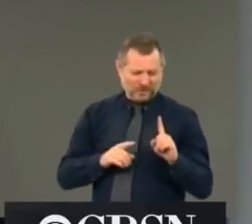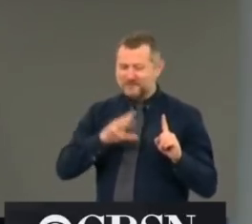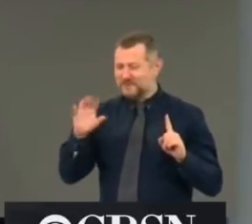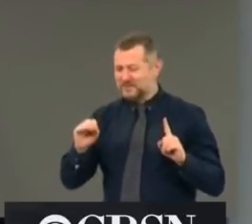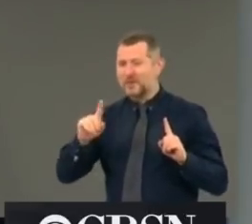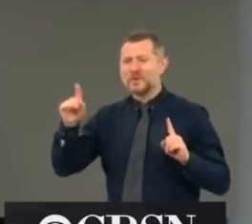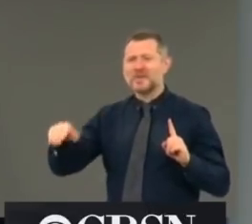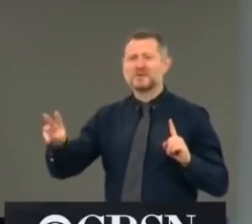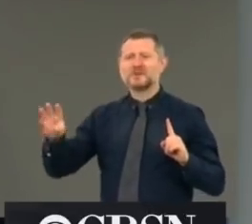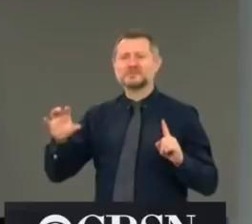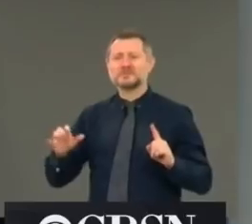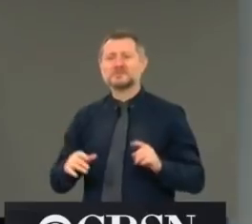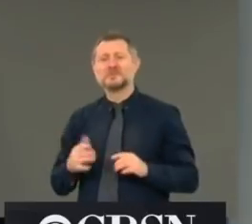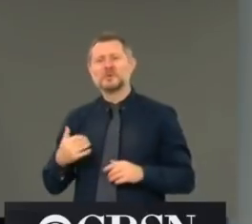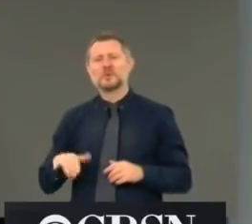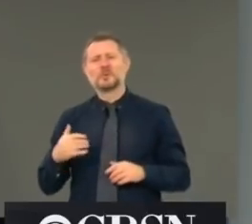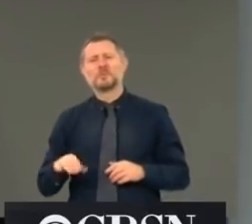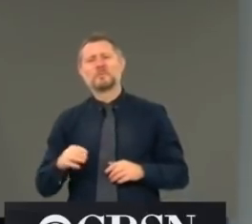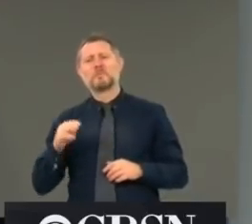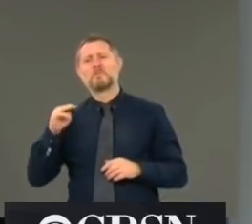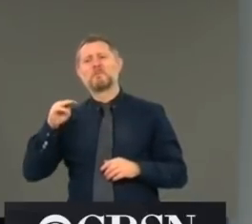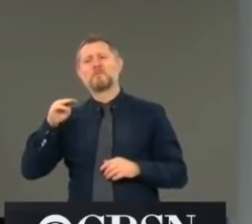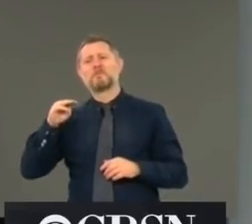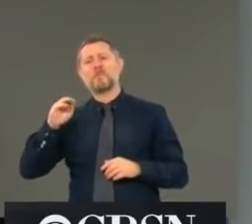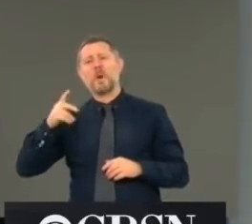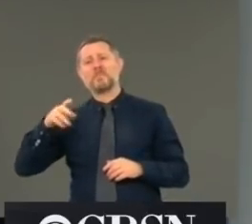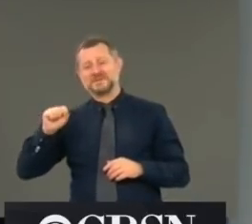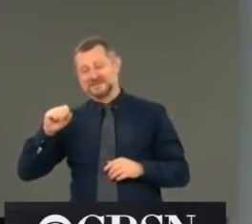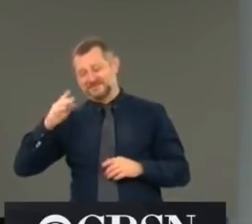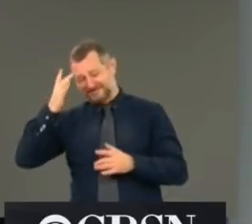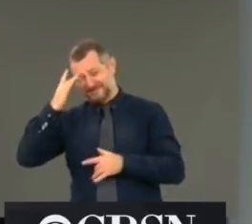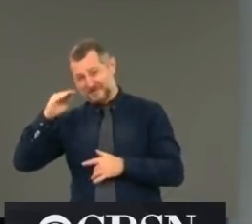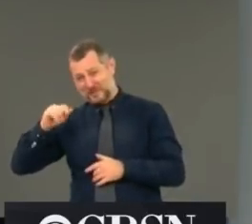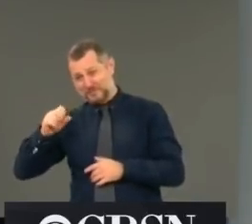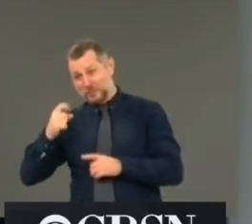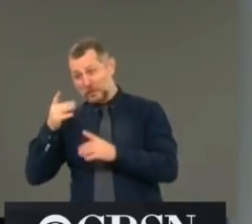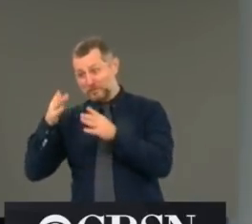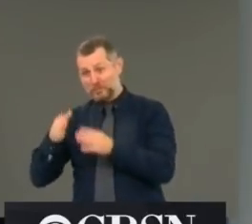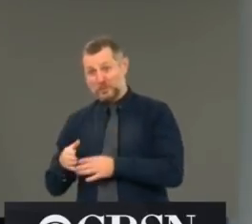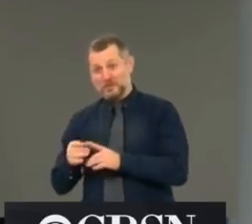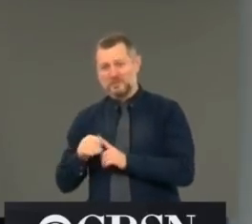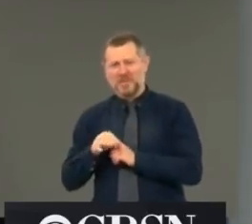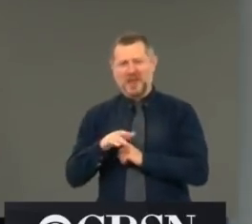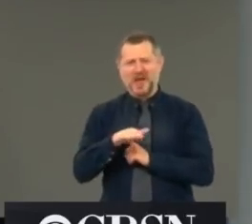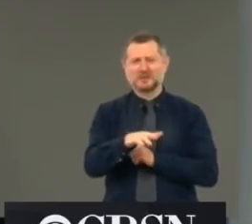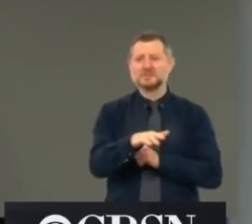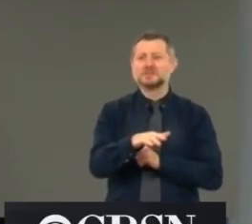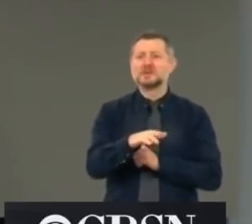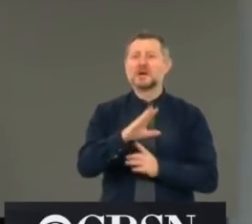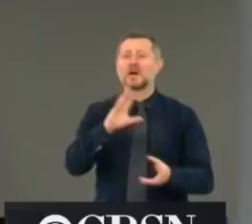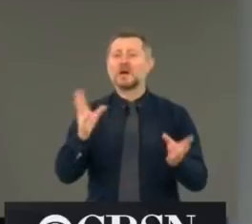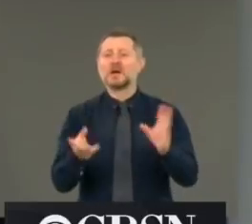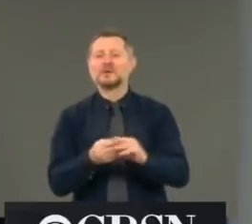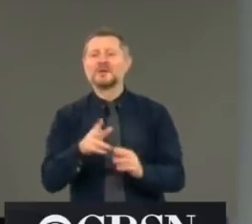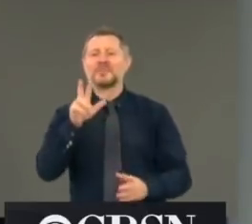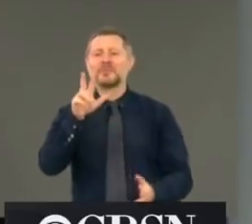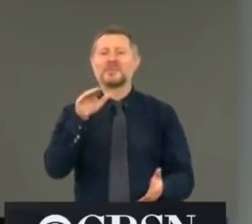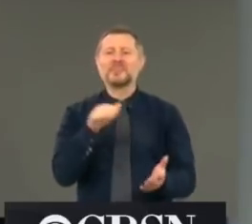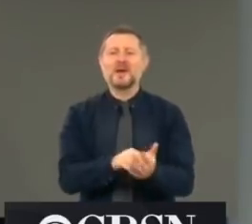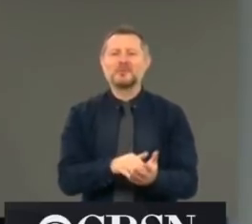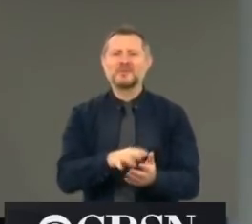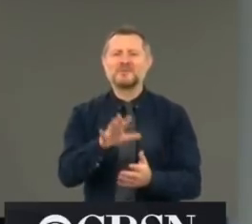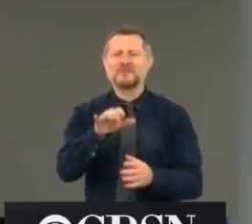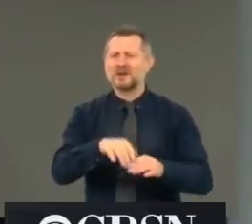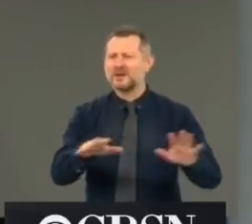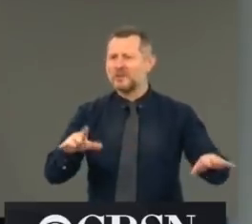person, 120 cases. And from those 120 cases, we could track 3,500 people who